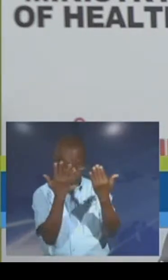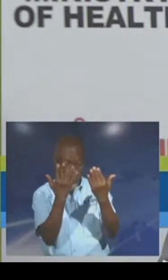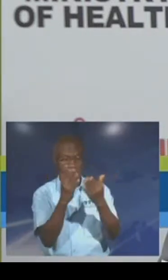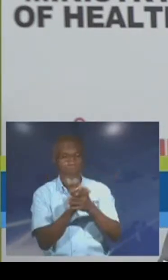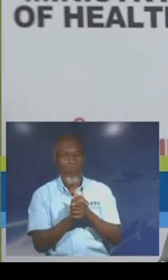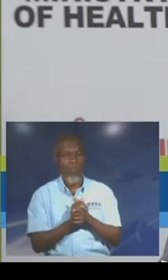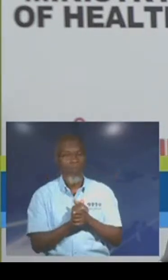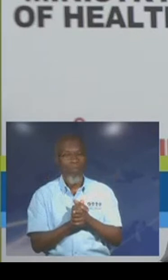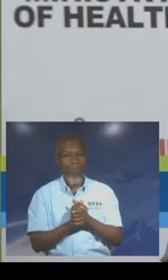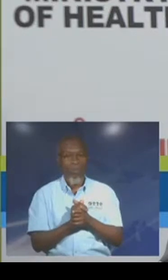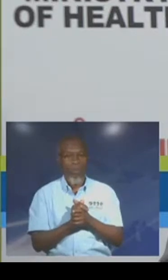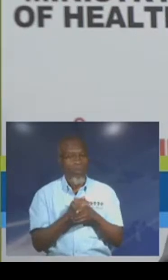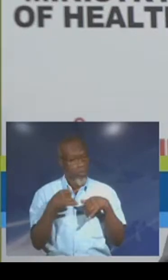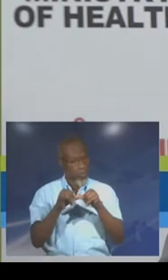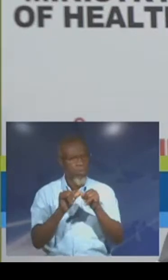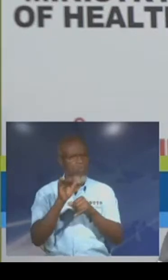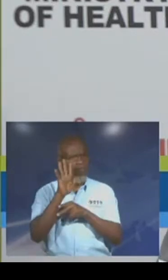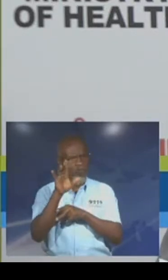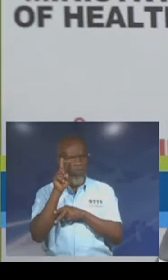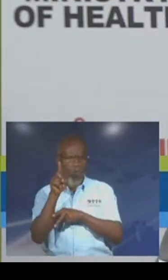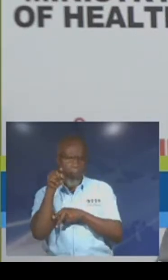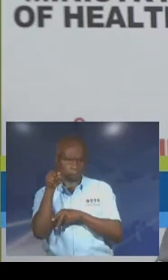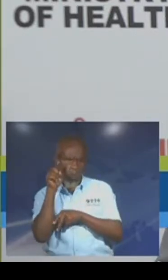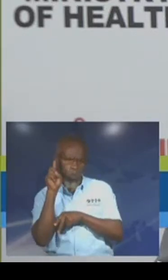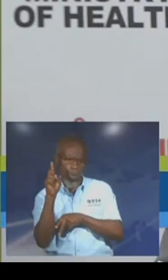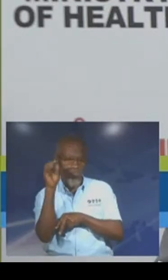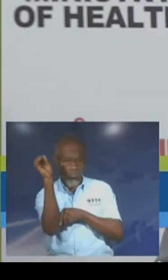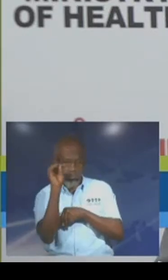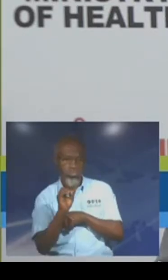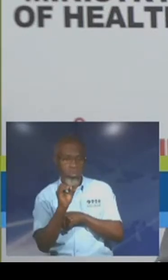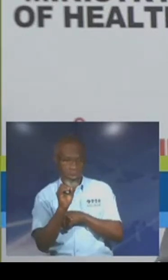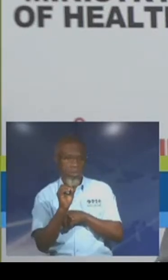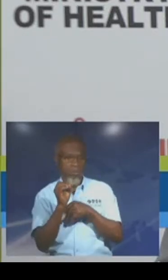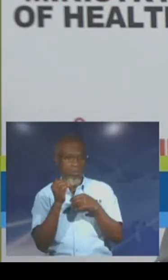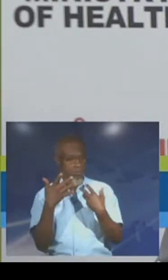vaccination, 51.1% of the population,